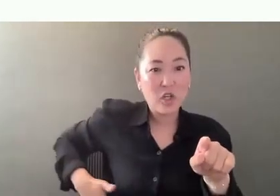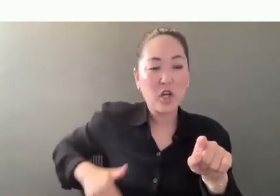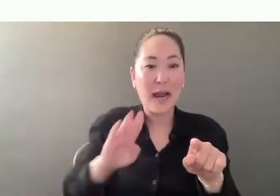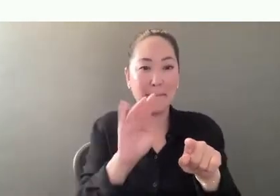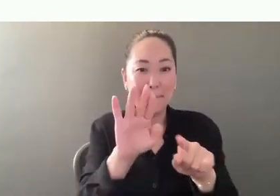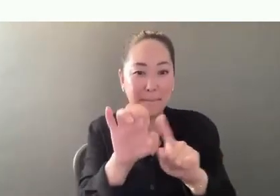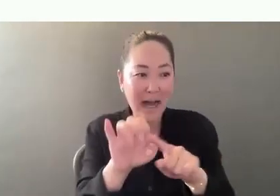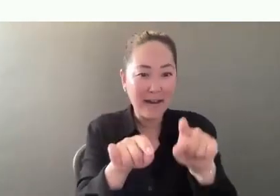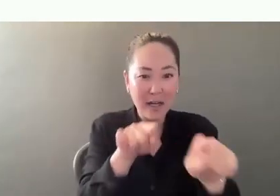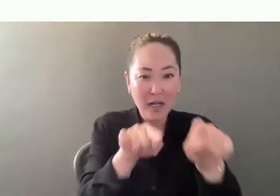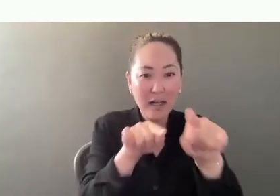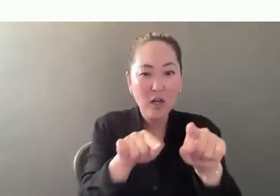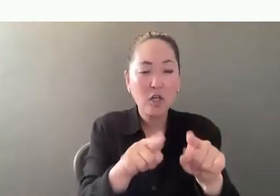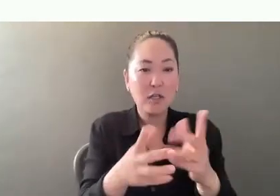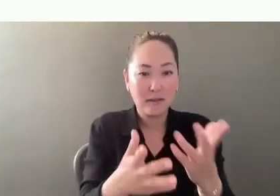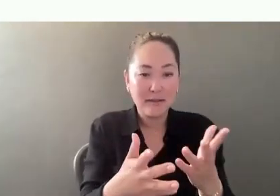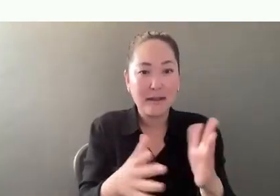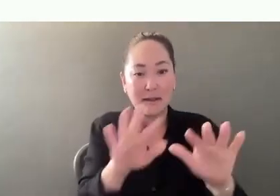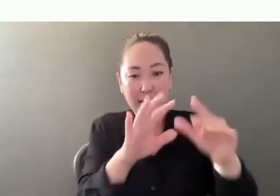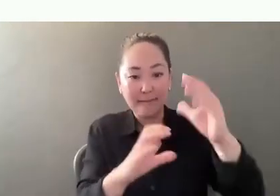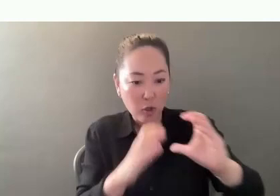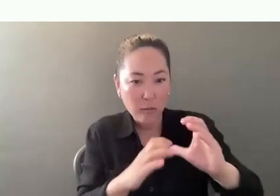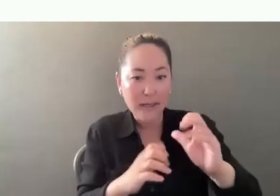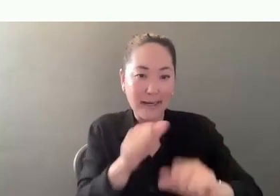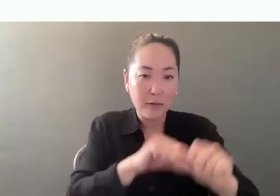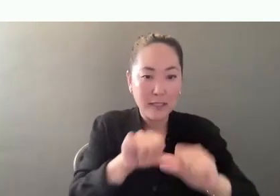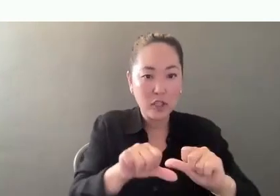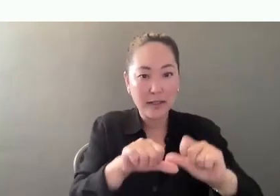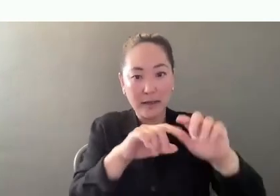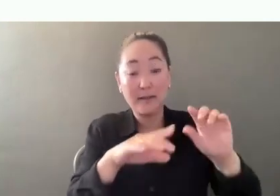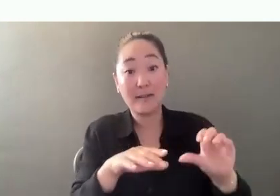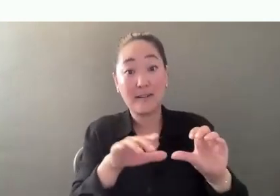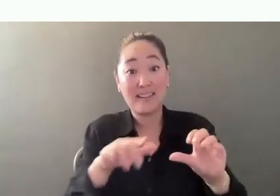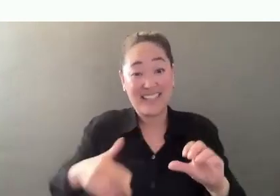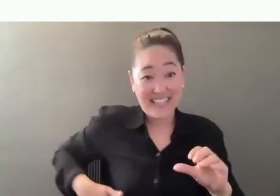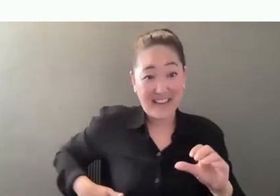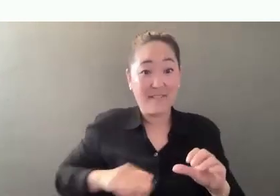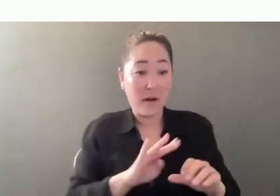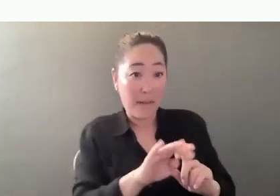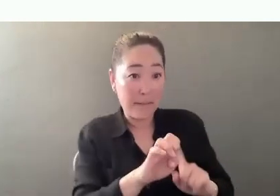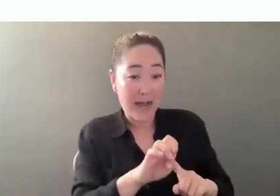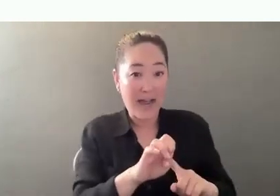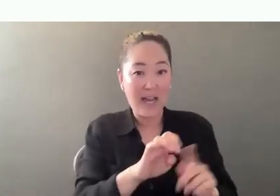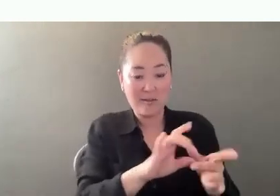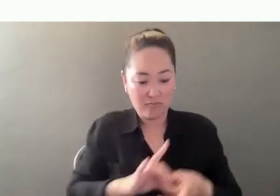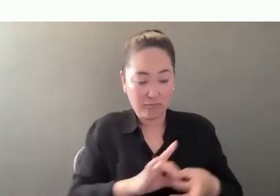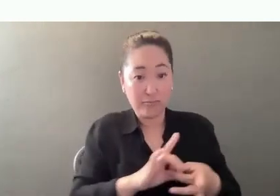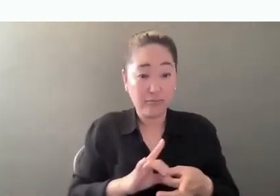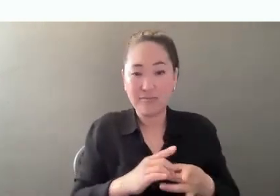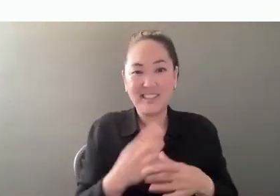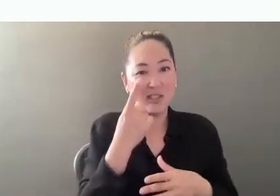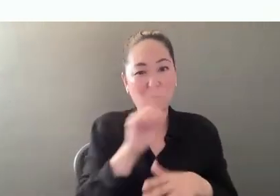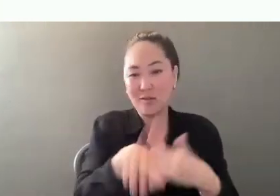talking to each other, okay? They talk to each other forwards, liver to bowel, bowel to liver, okay? It's one disease largely. It's the